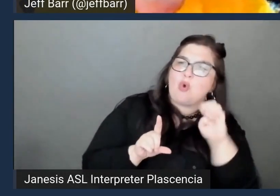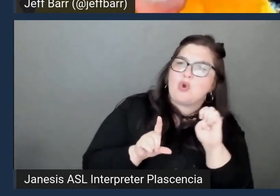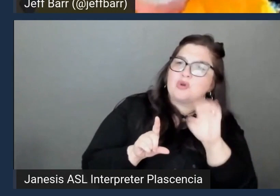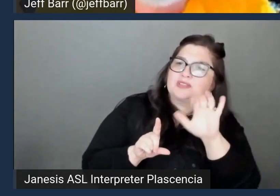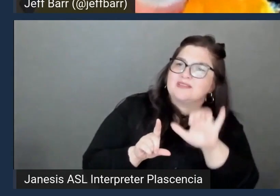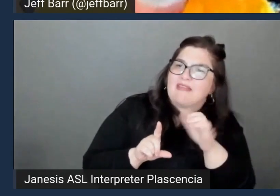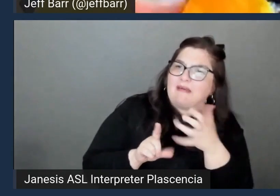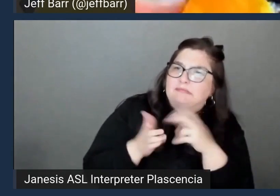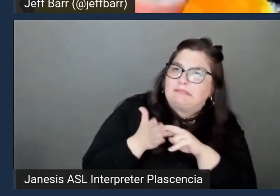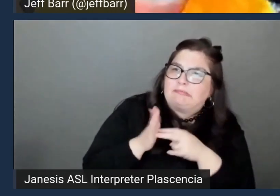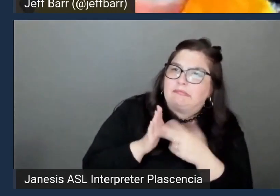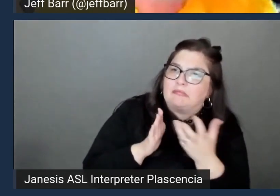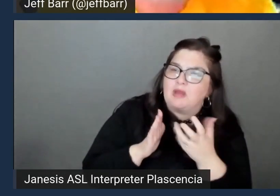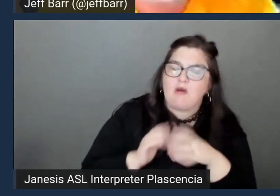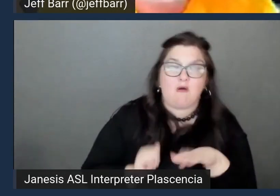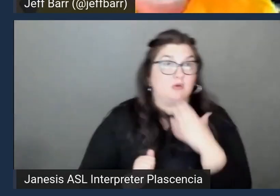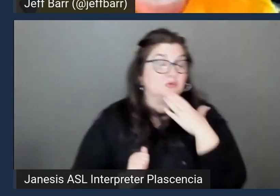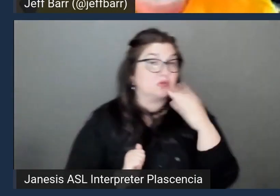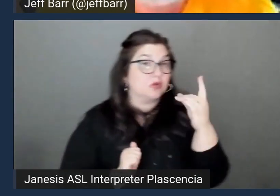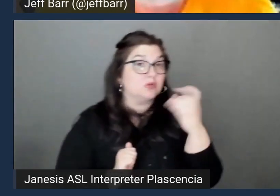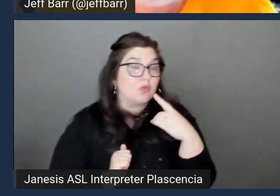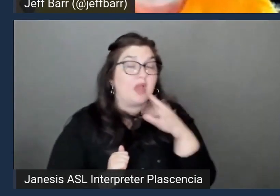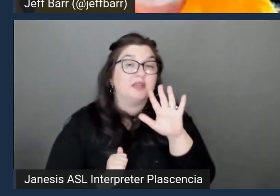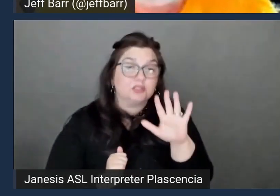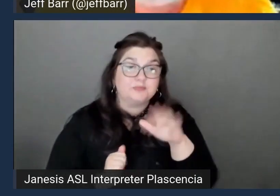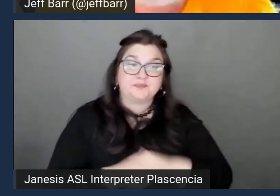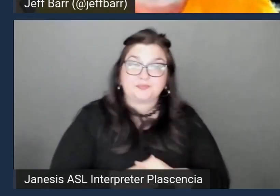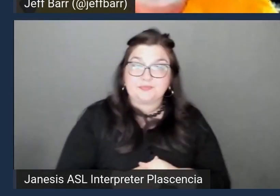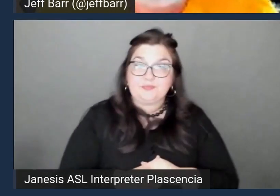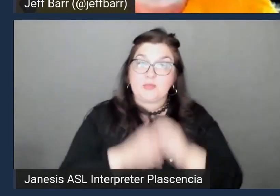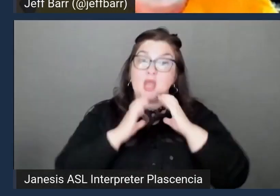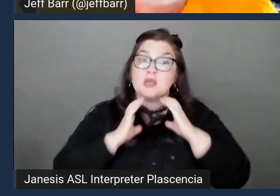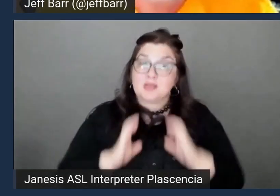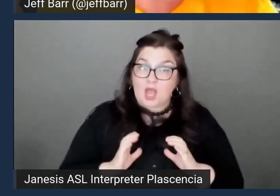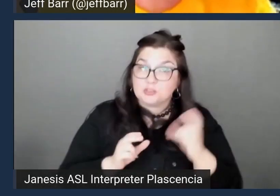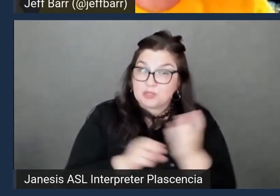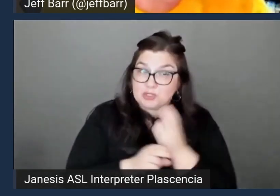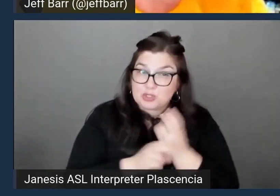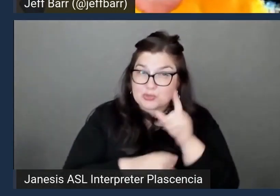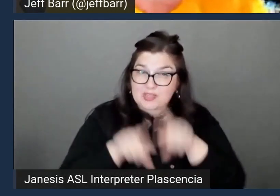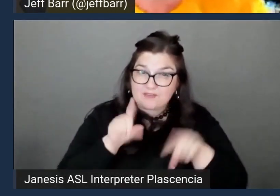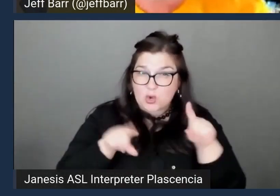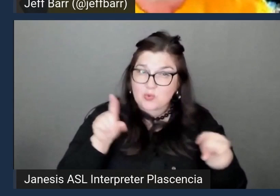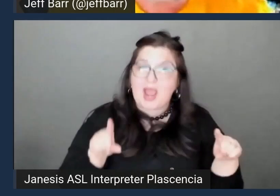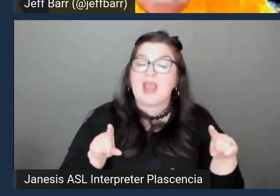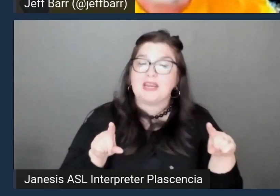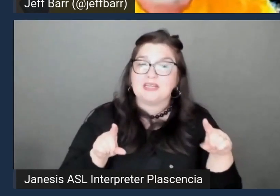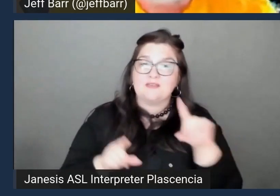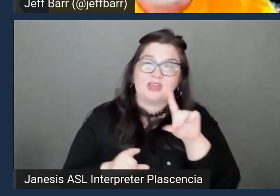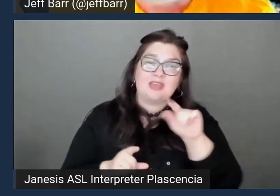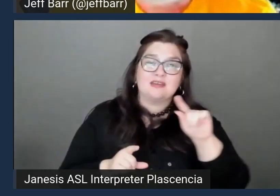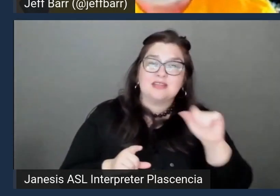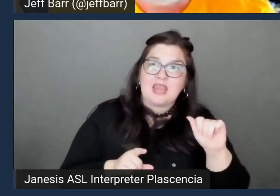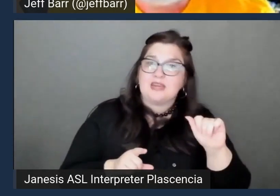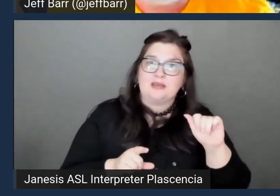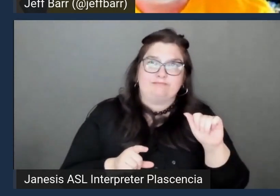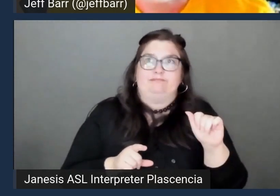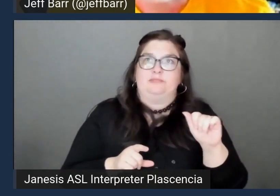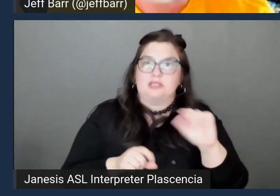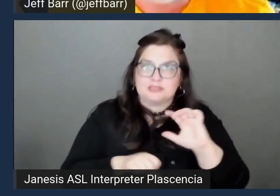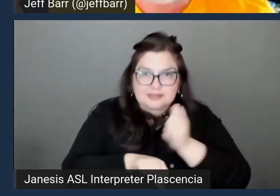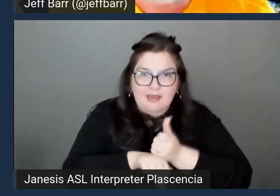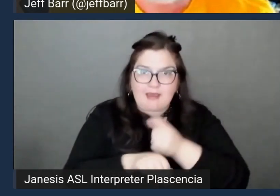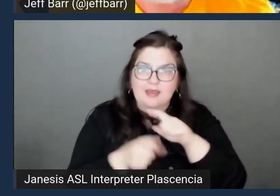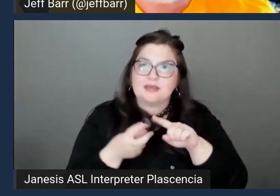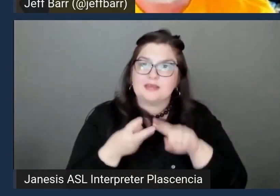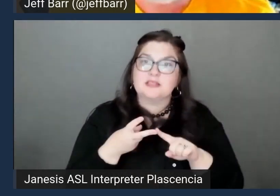question. So our customers actually, you put a variety of data sets in there. You can put structured data sets in there. You can also put